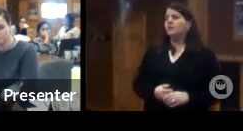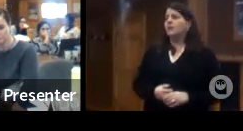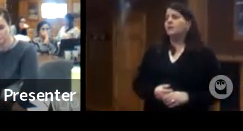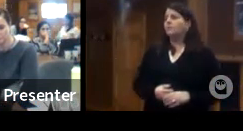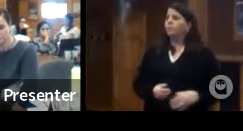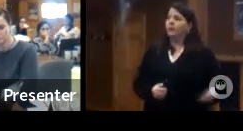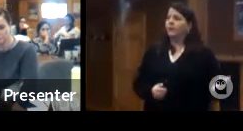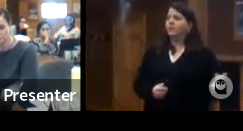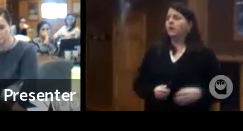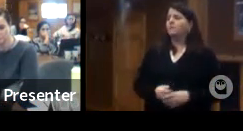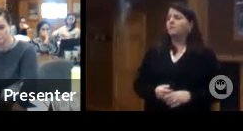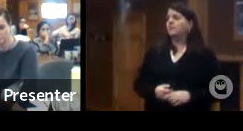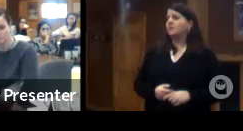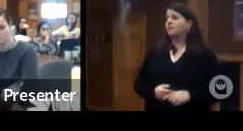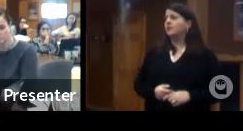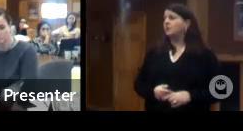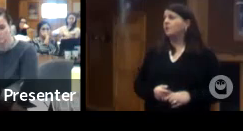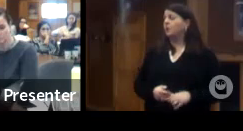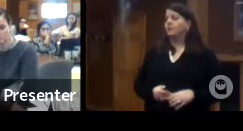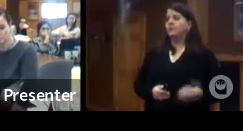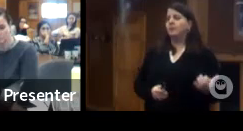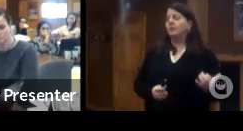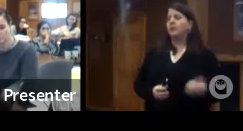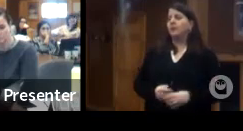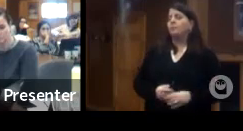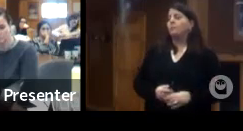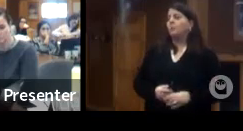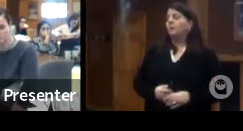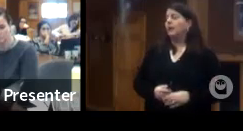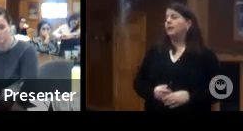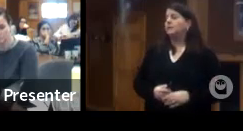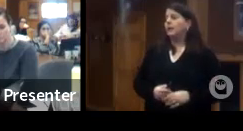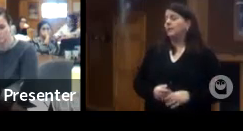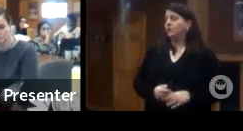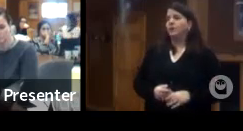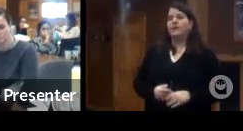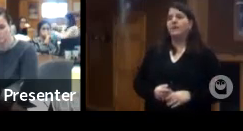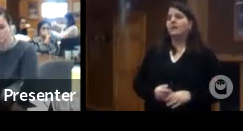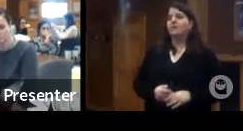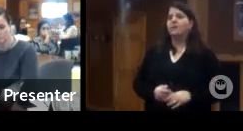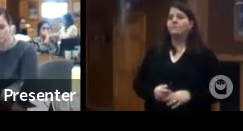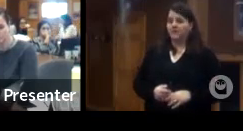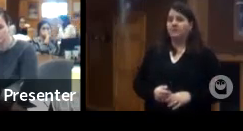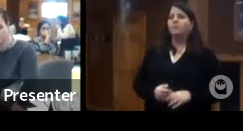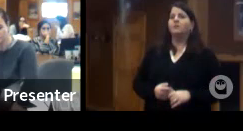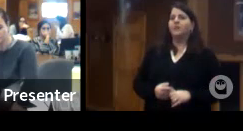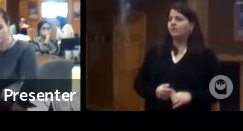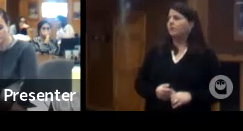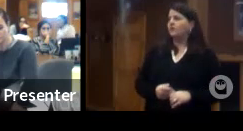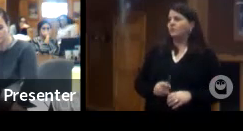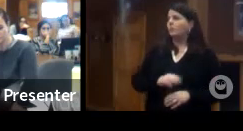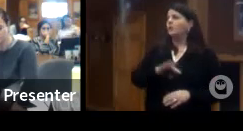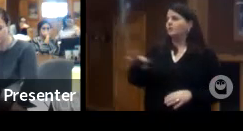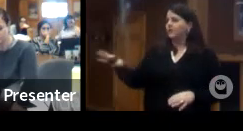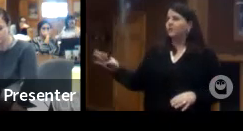don't have higher education. I've been working in this job since such and such, and I've worked with this many people, and I'm learning as I go, and I'm seeing similar